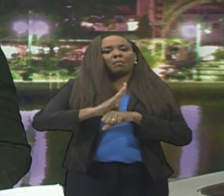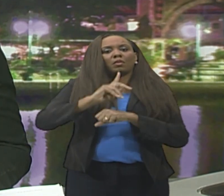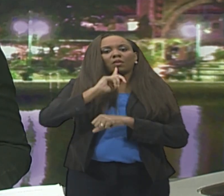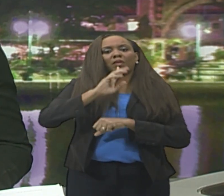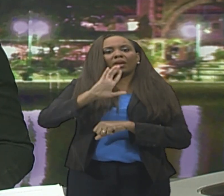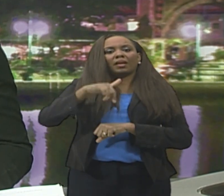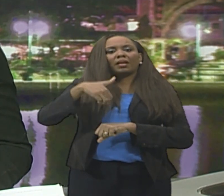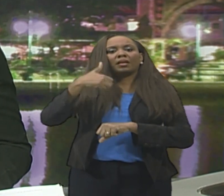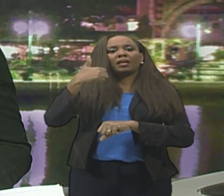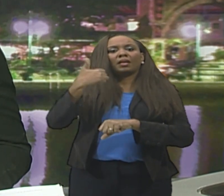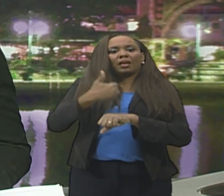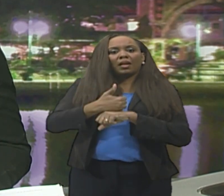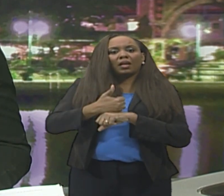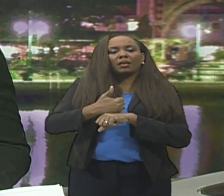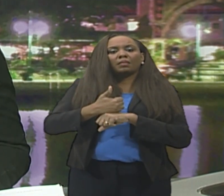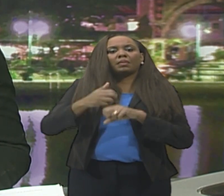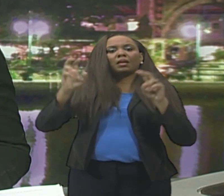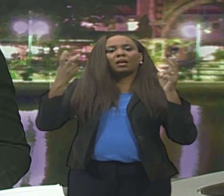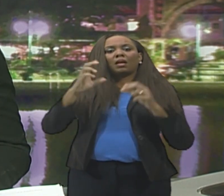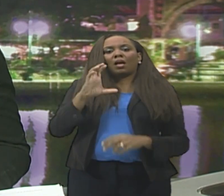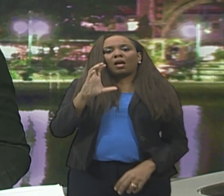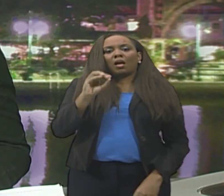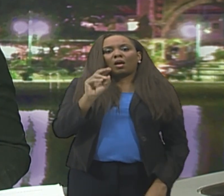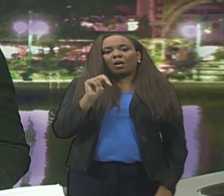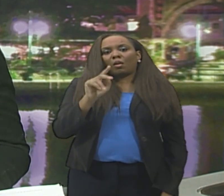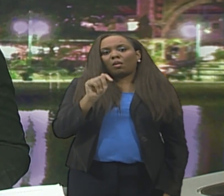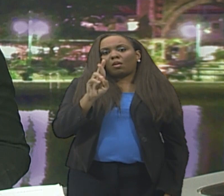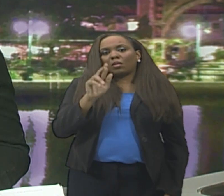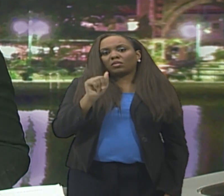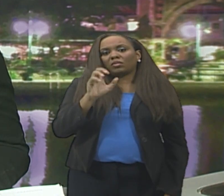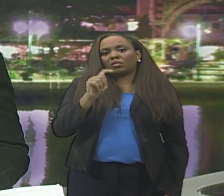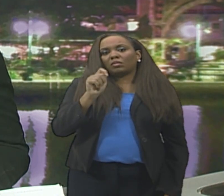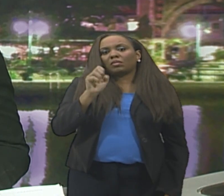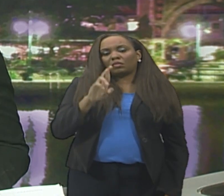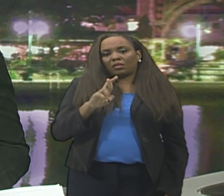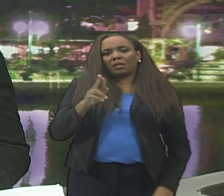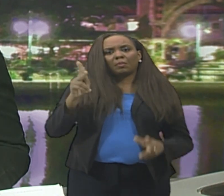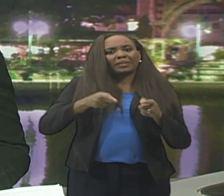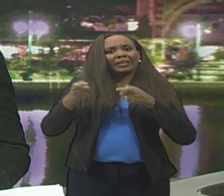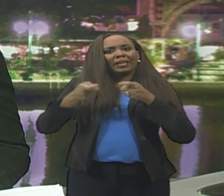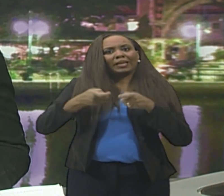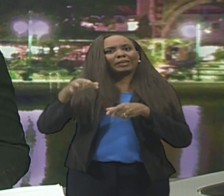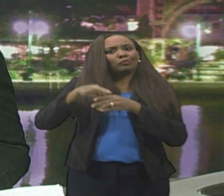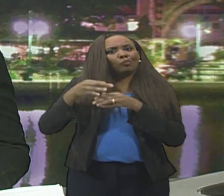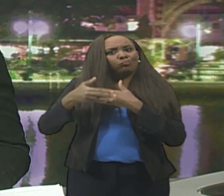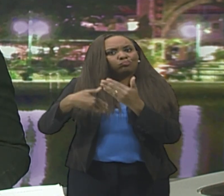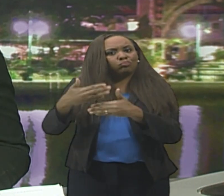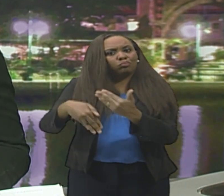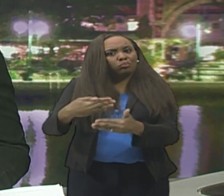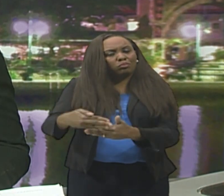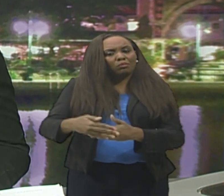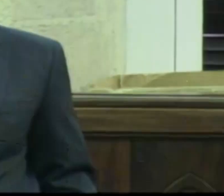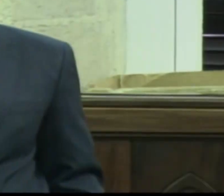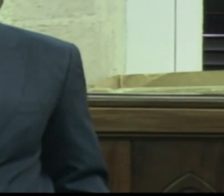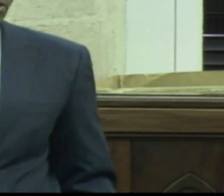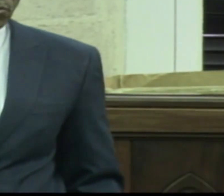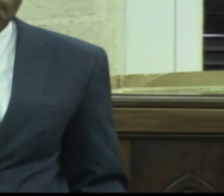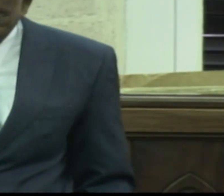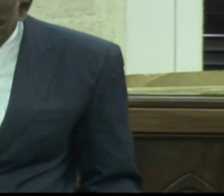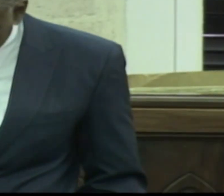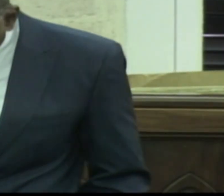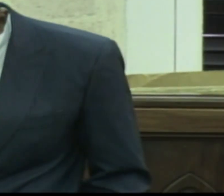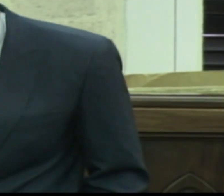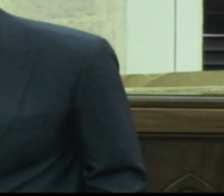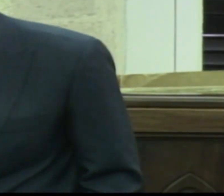even further and establish the position of a contractor general. But we need a monitoring mechanism. We